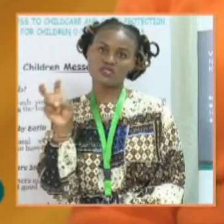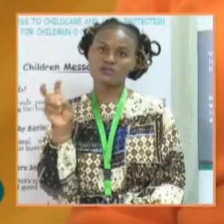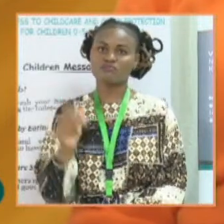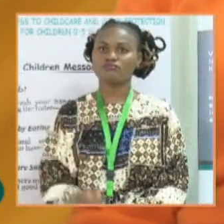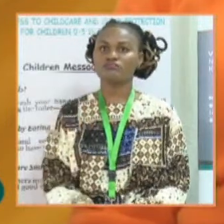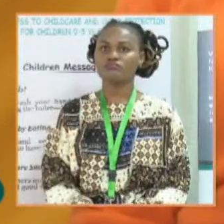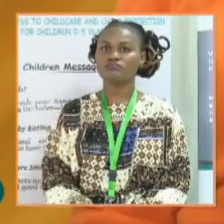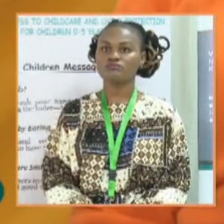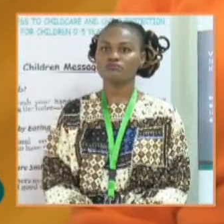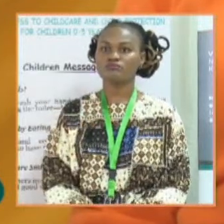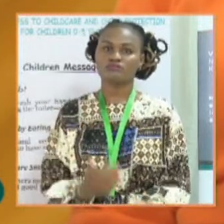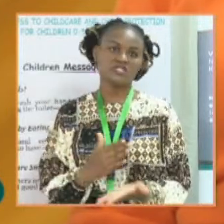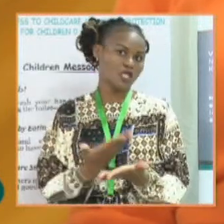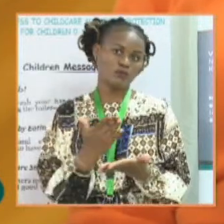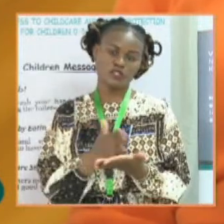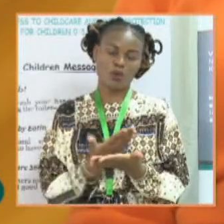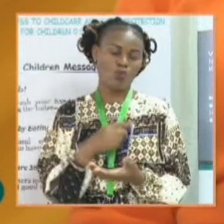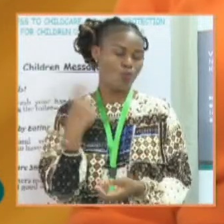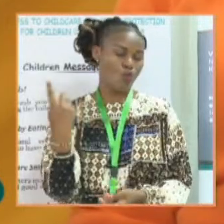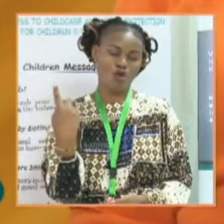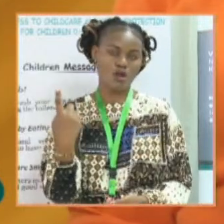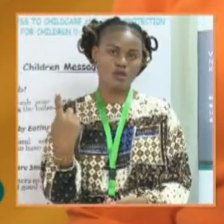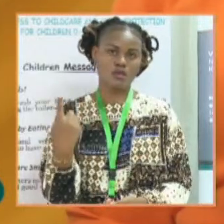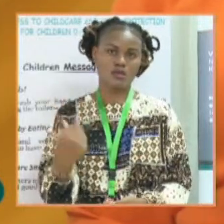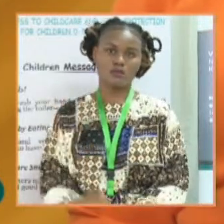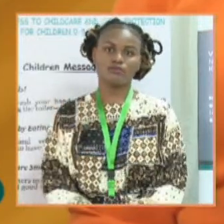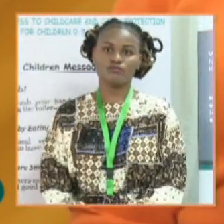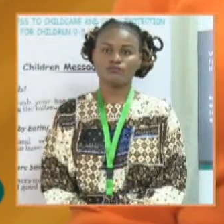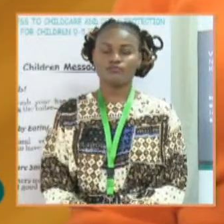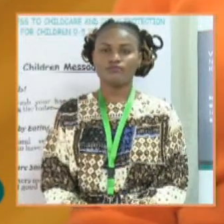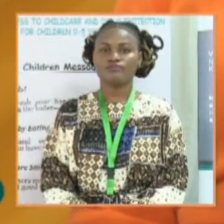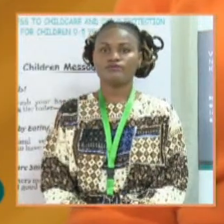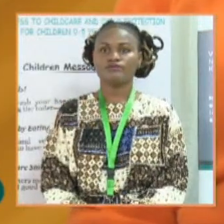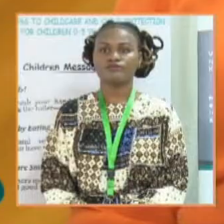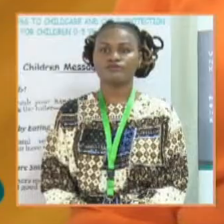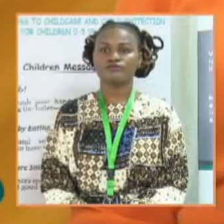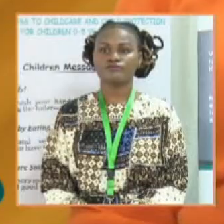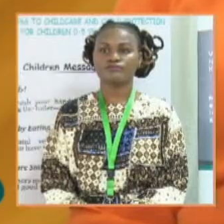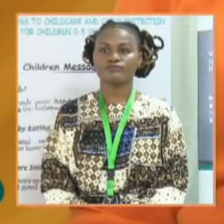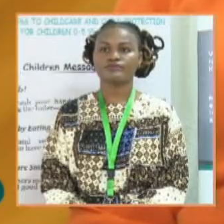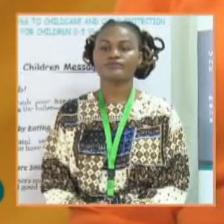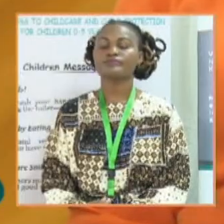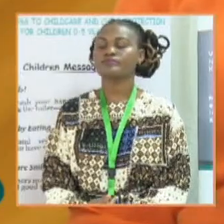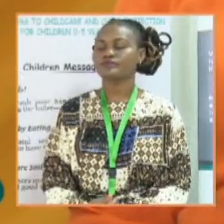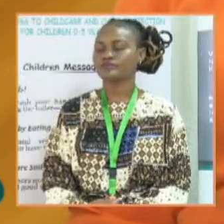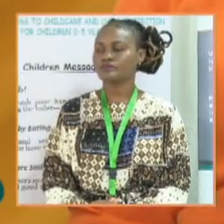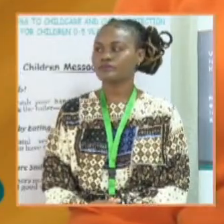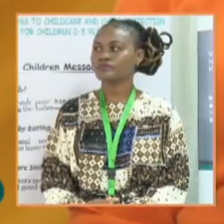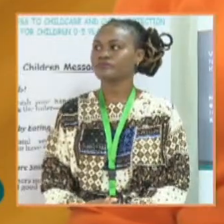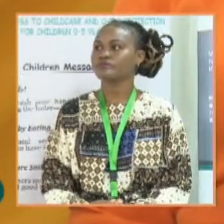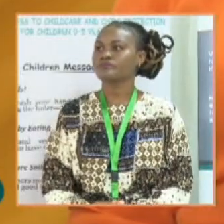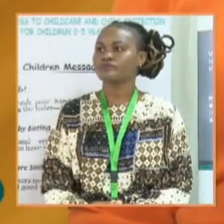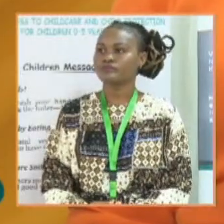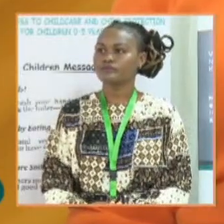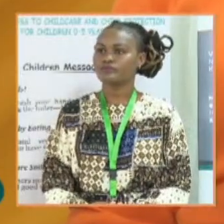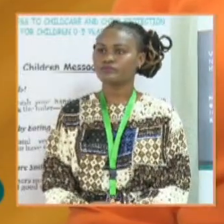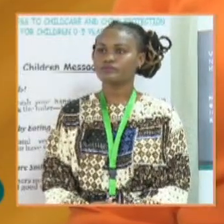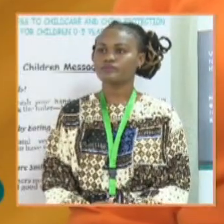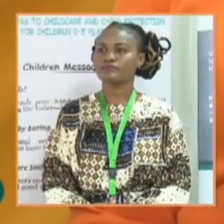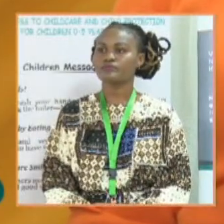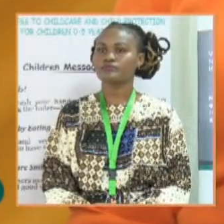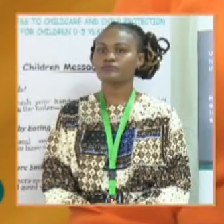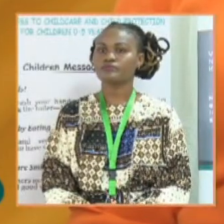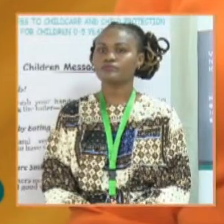I think, Malim, your question on 1%, I think Moses has answered. Prof. Onywere, he